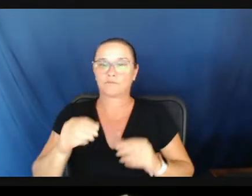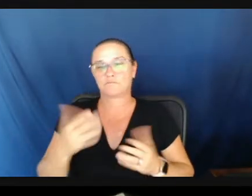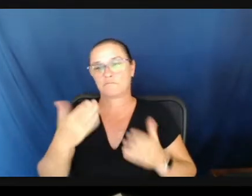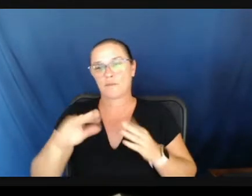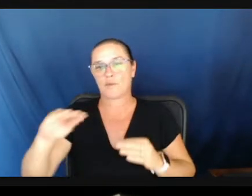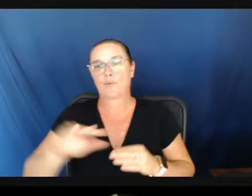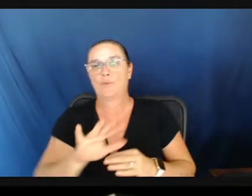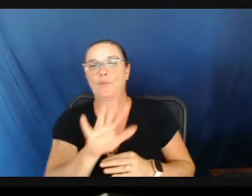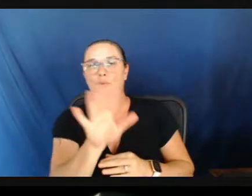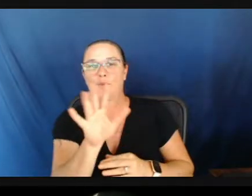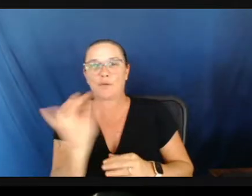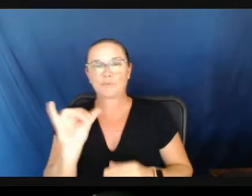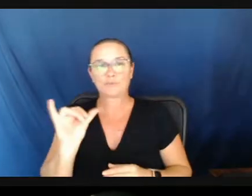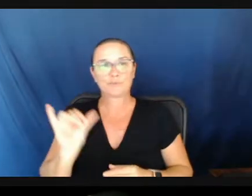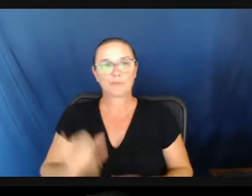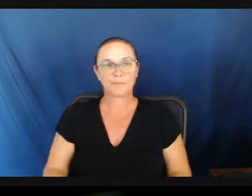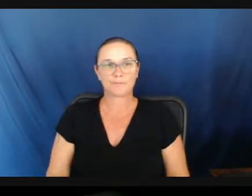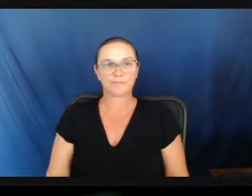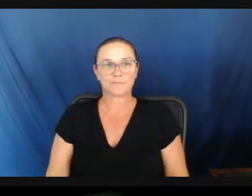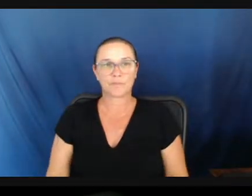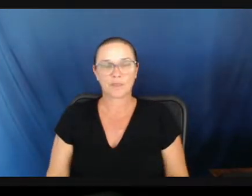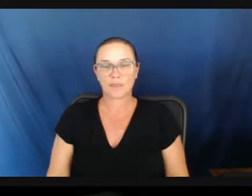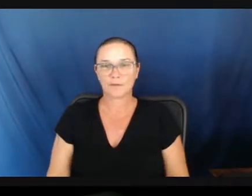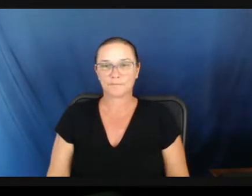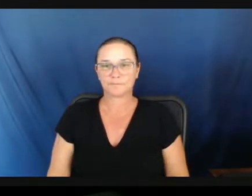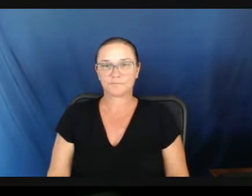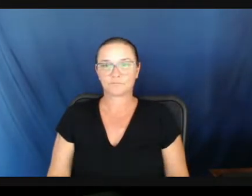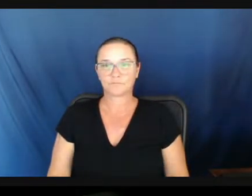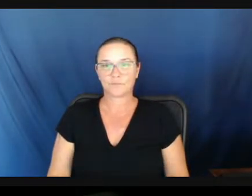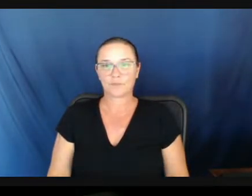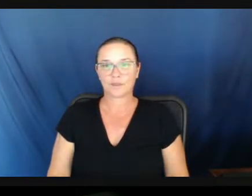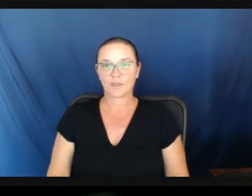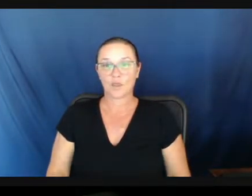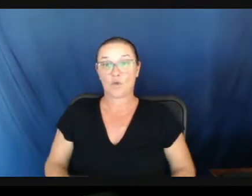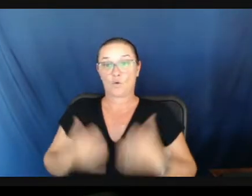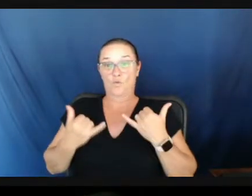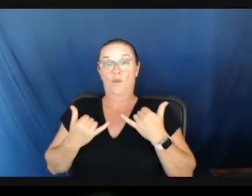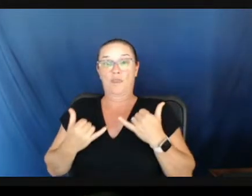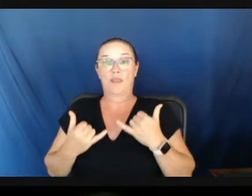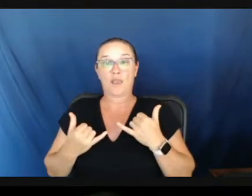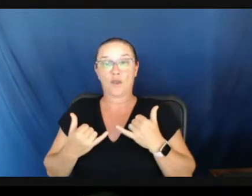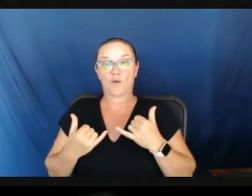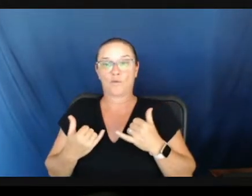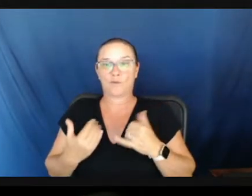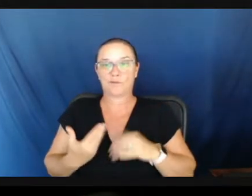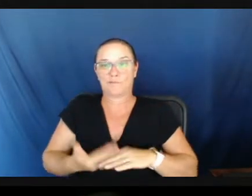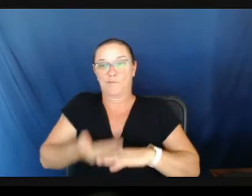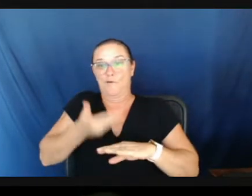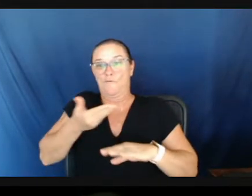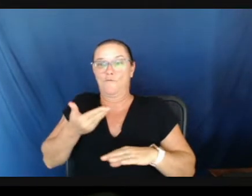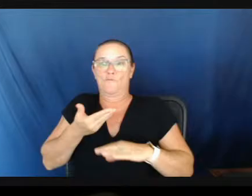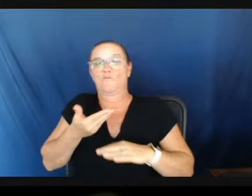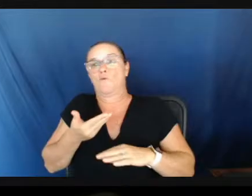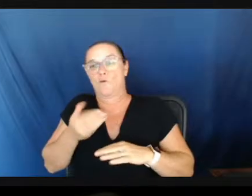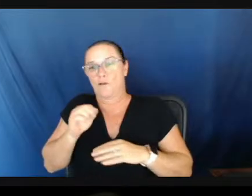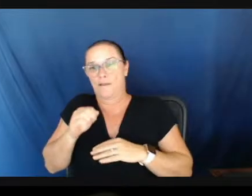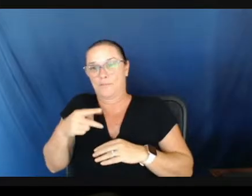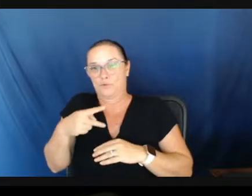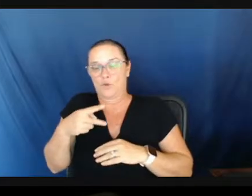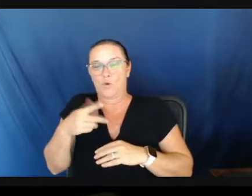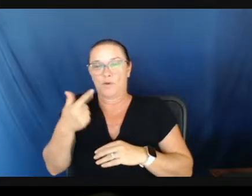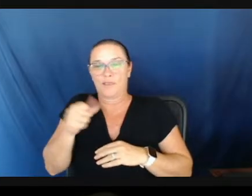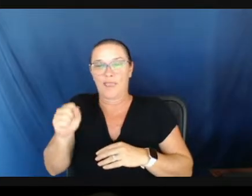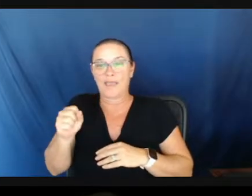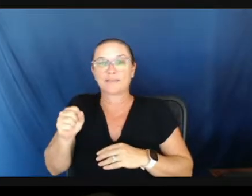So since we are in this period that's pre the gas, we can compare this to what we maybe see next week and what we saw last week and some